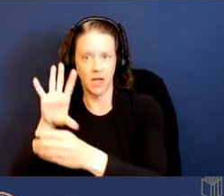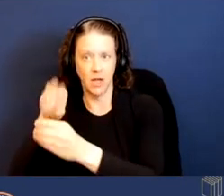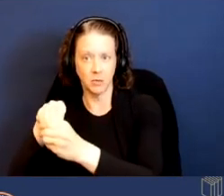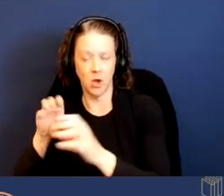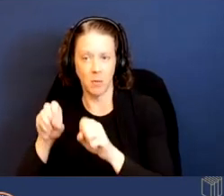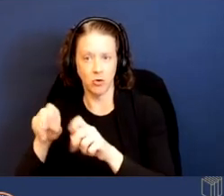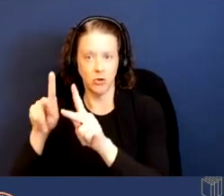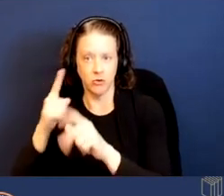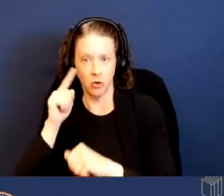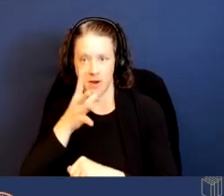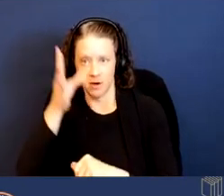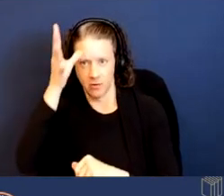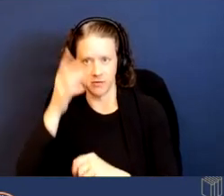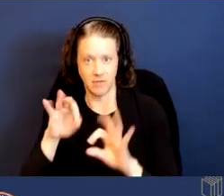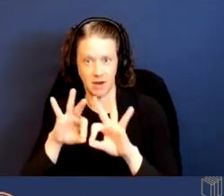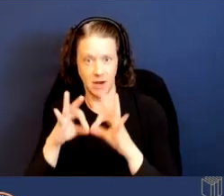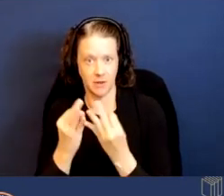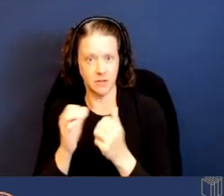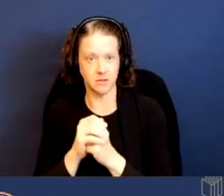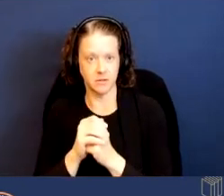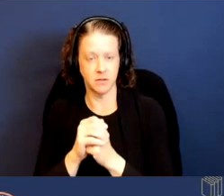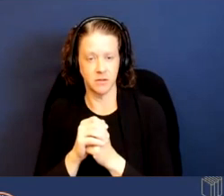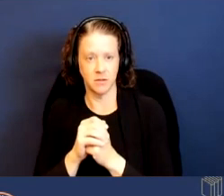parents and for families, especially,